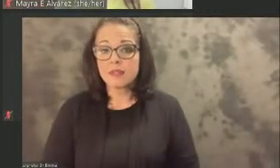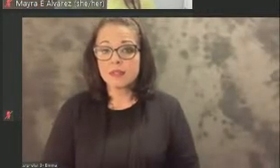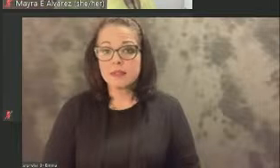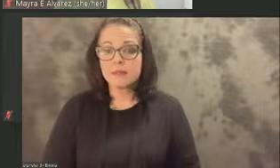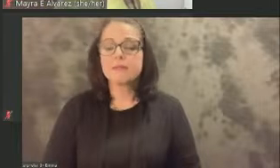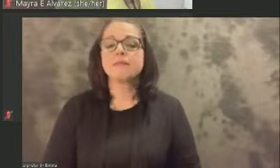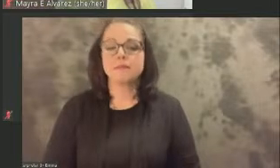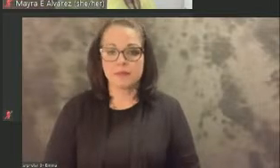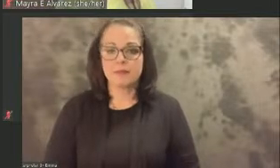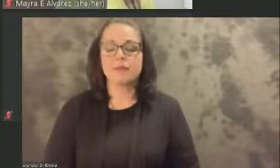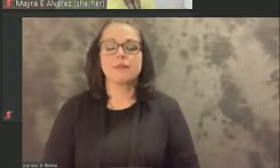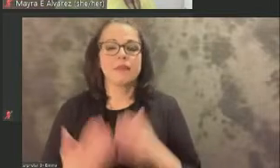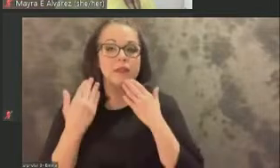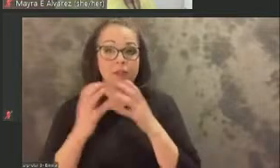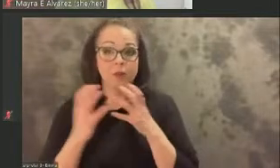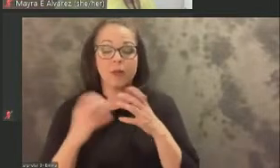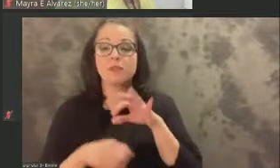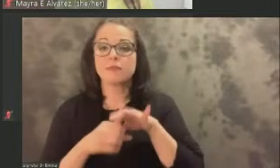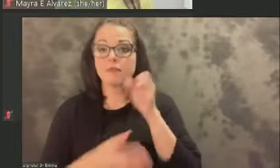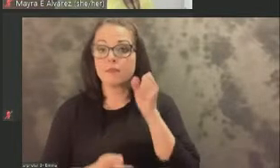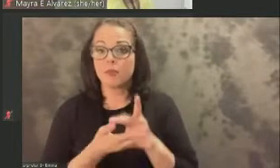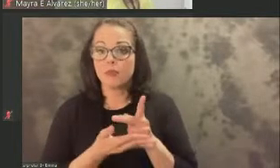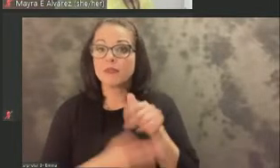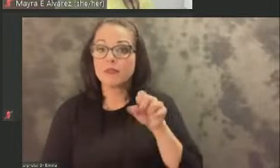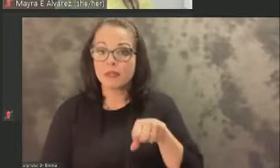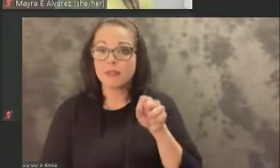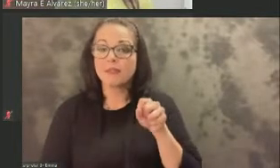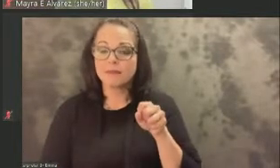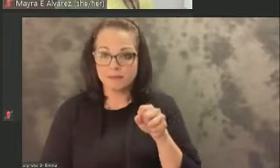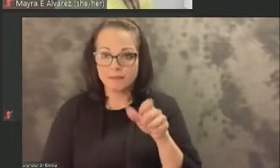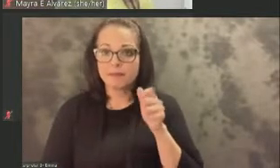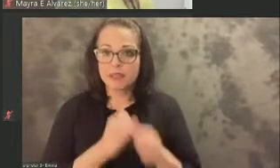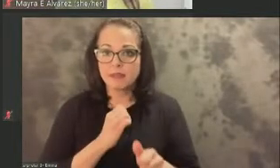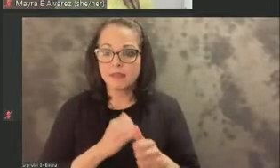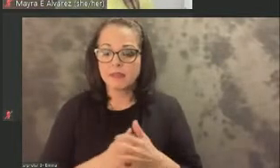All right, thank you so much. I vote yes, that carries.